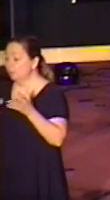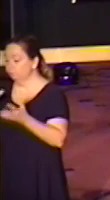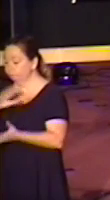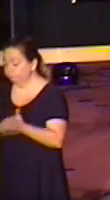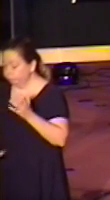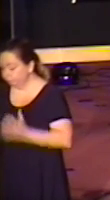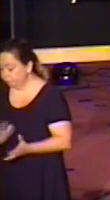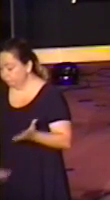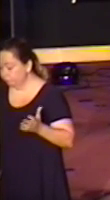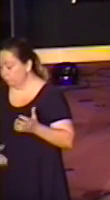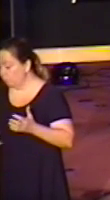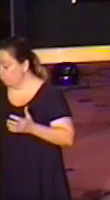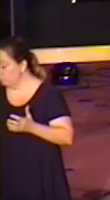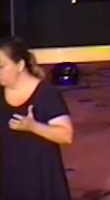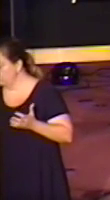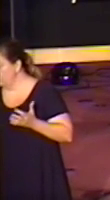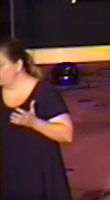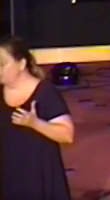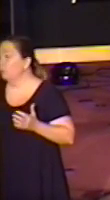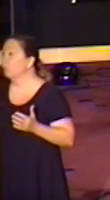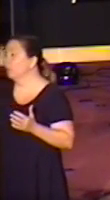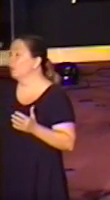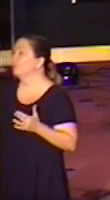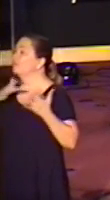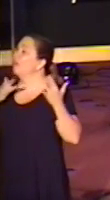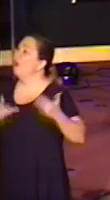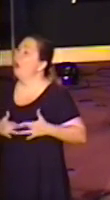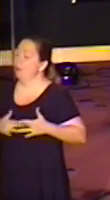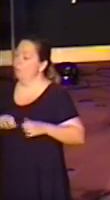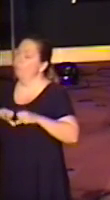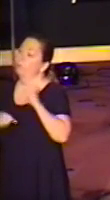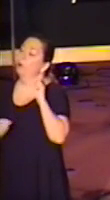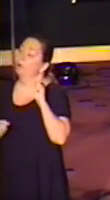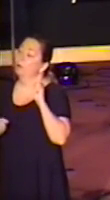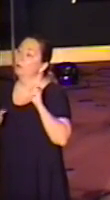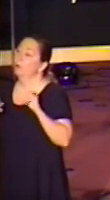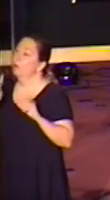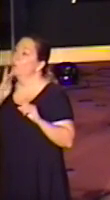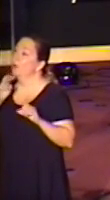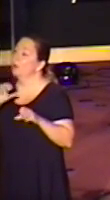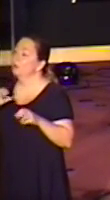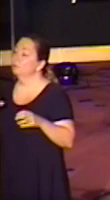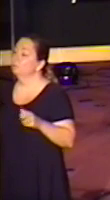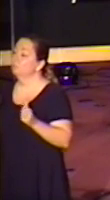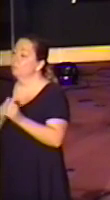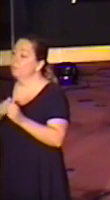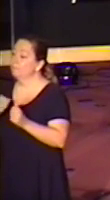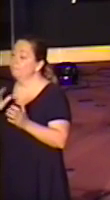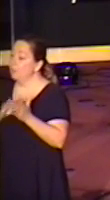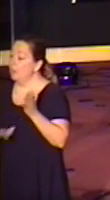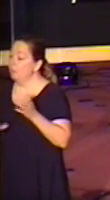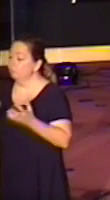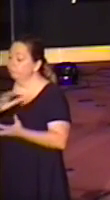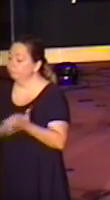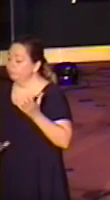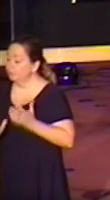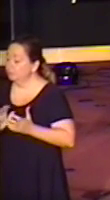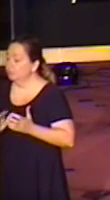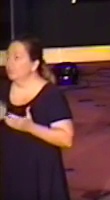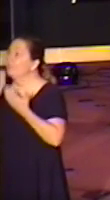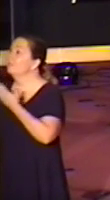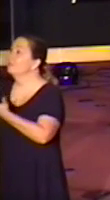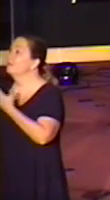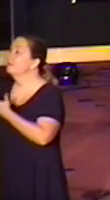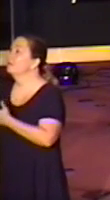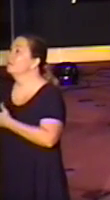chest. Father, we know his heart was broken, the water mixed with the blood. And so we're thankful that in his